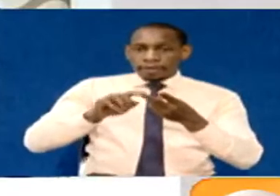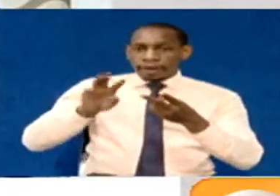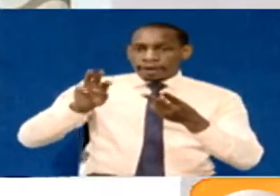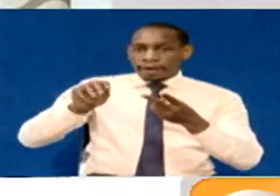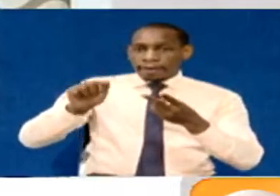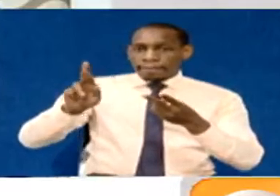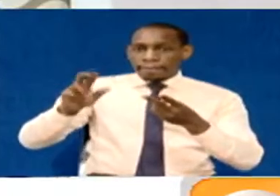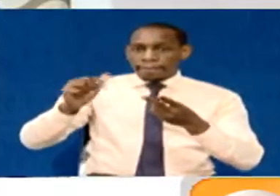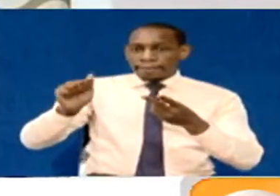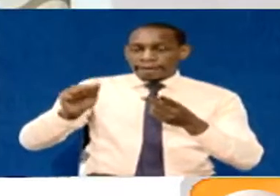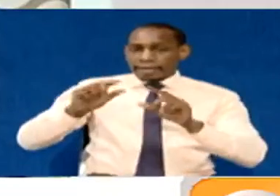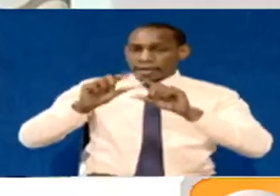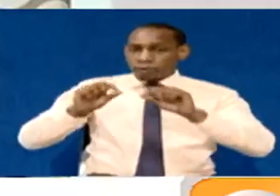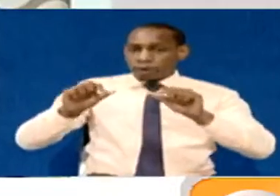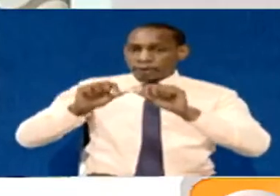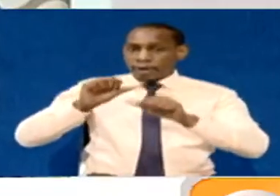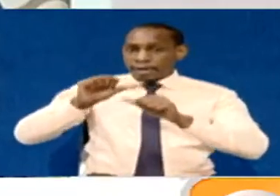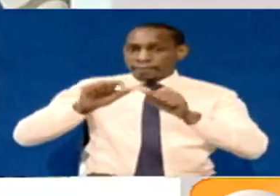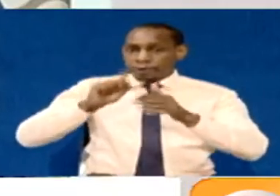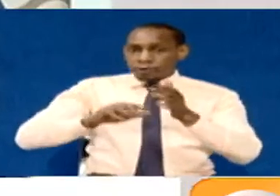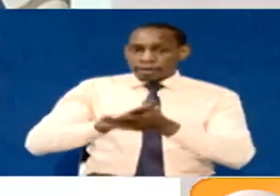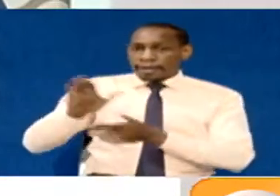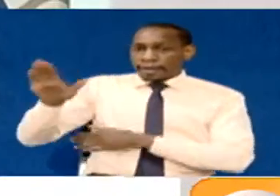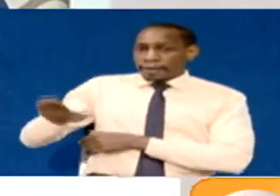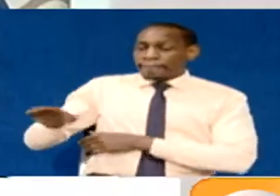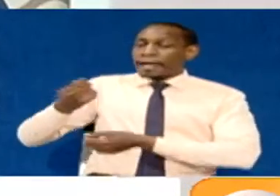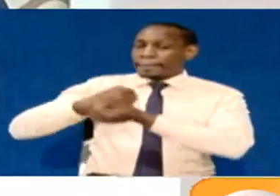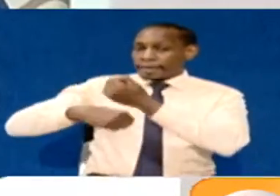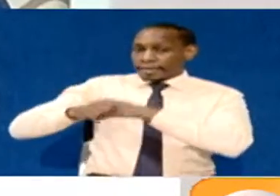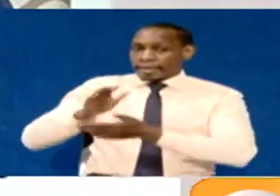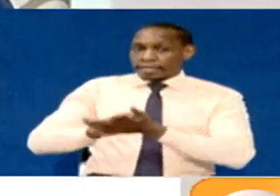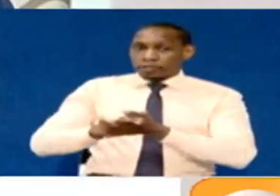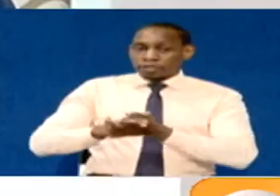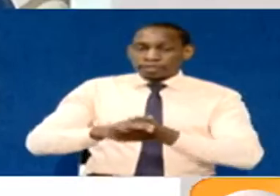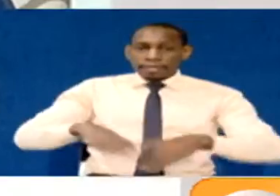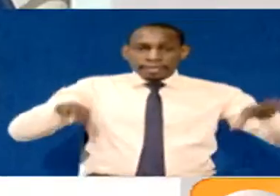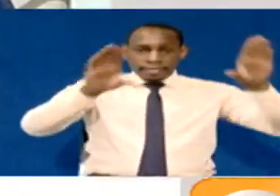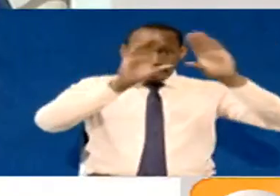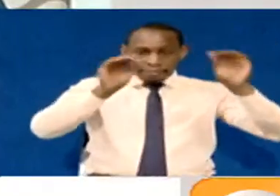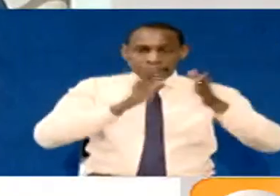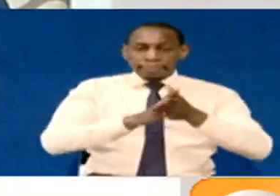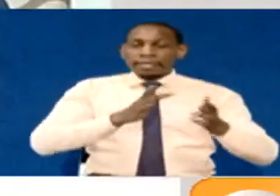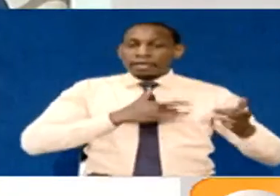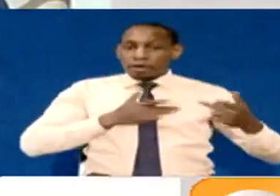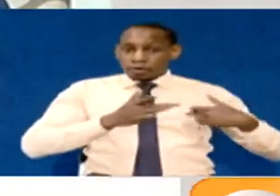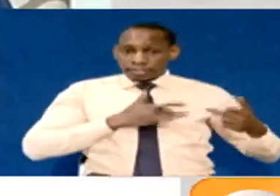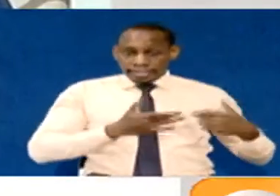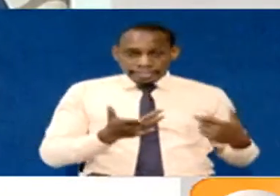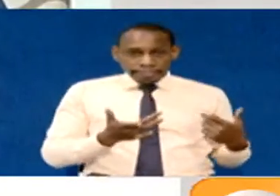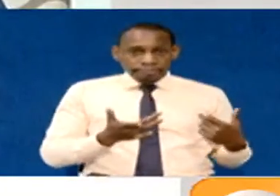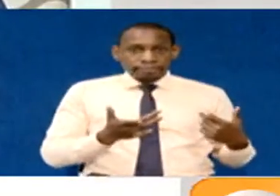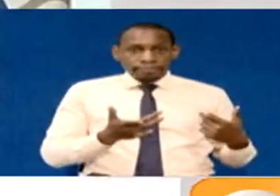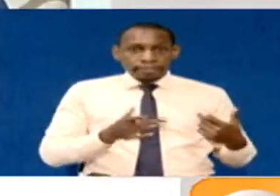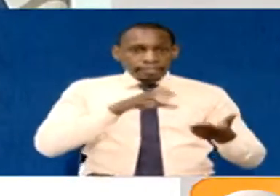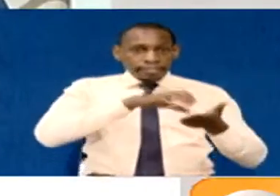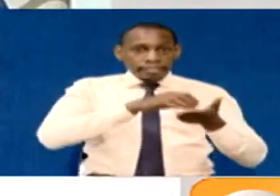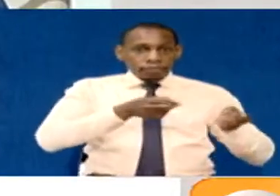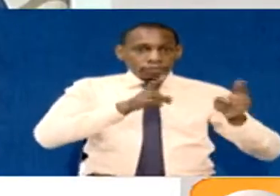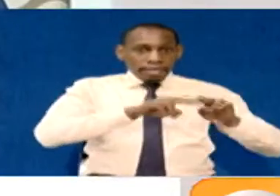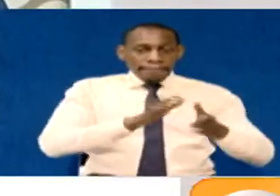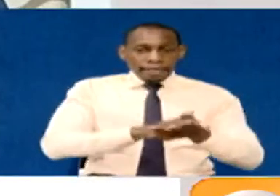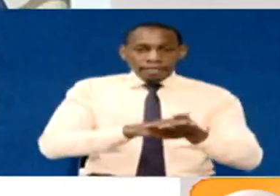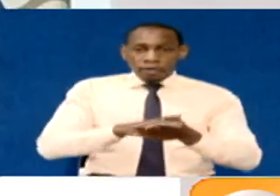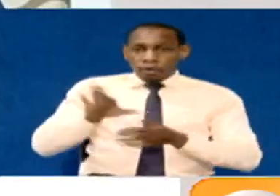saying. He said something about what Parliament should do with the president in light of what has happened with